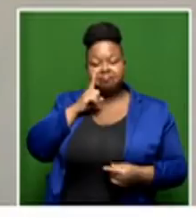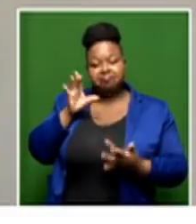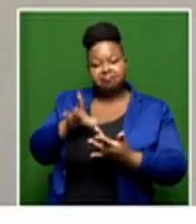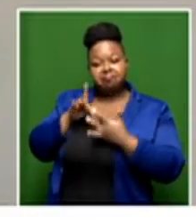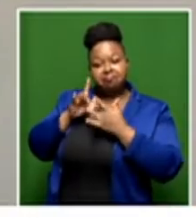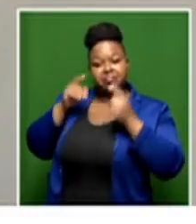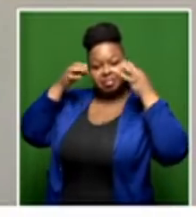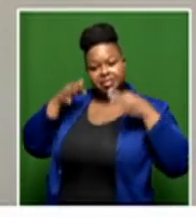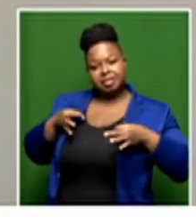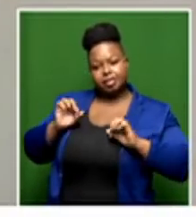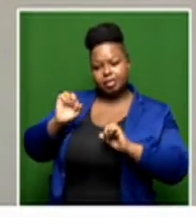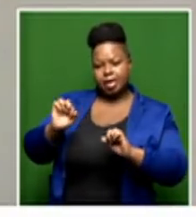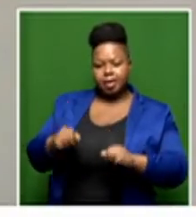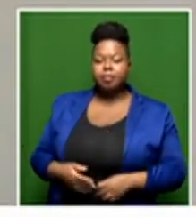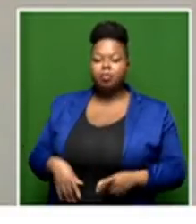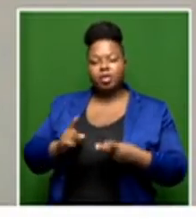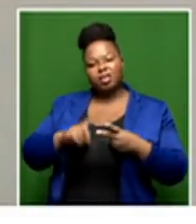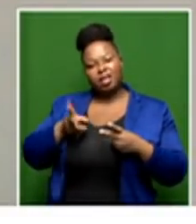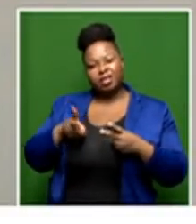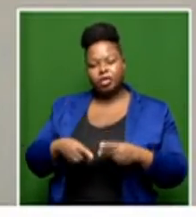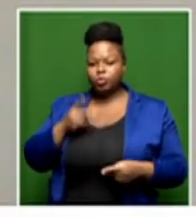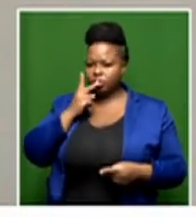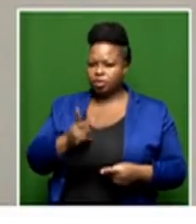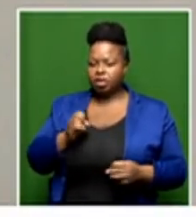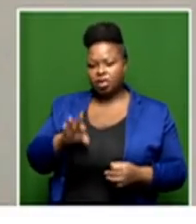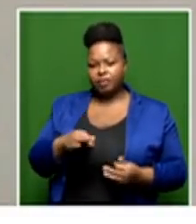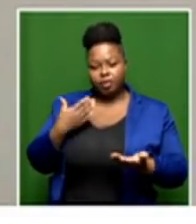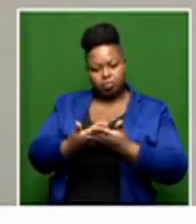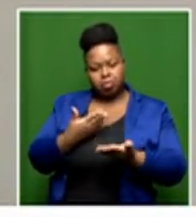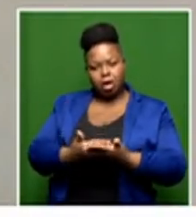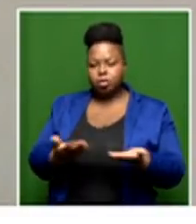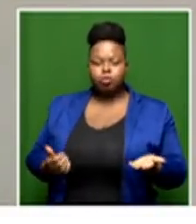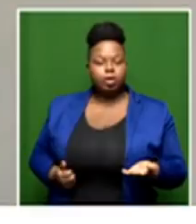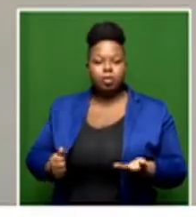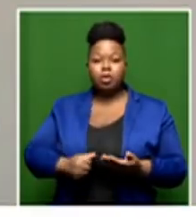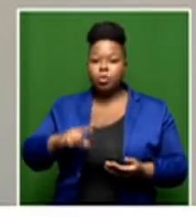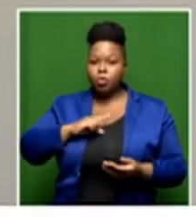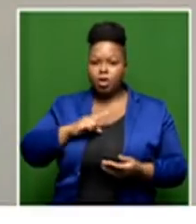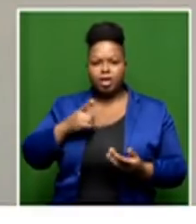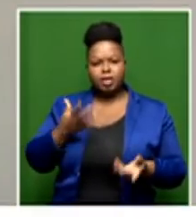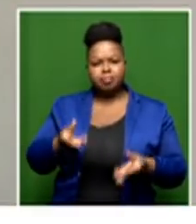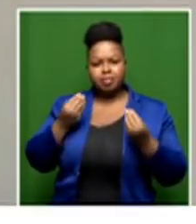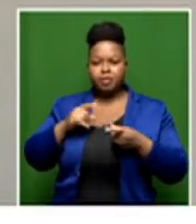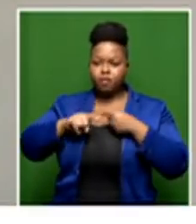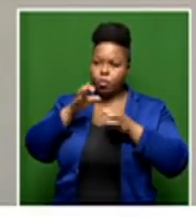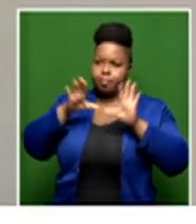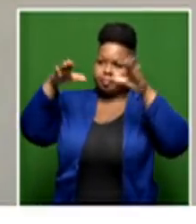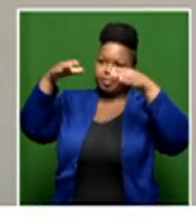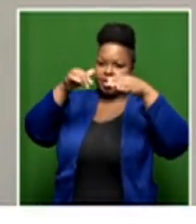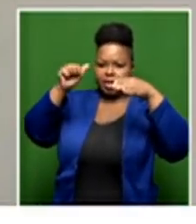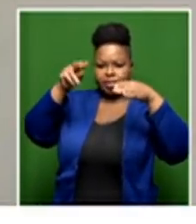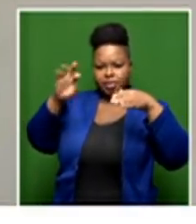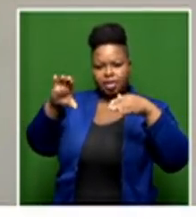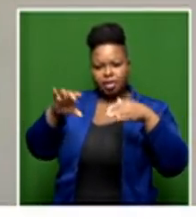entirely up to them, as well as, in fact, the enablement that they receive from the mother body. We know